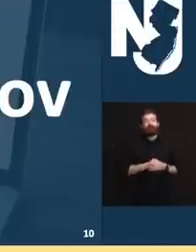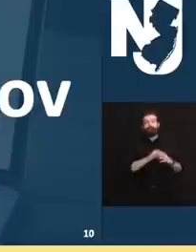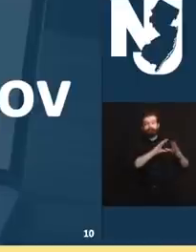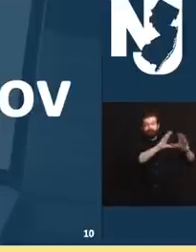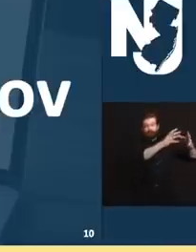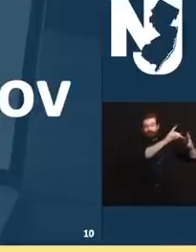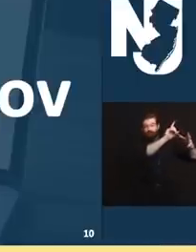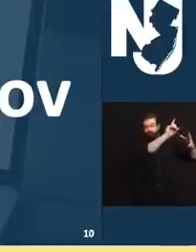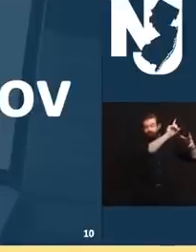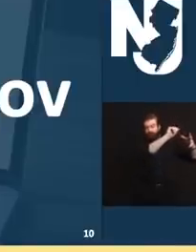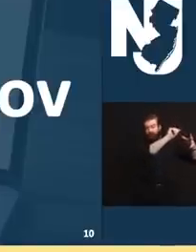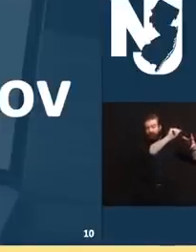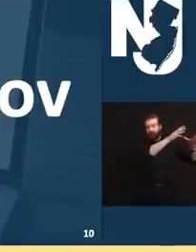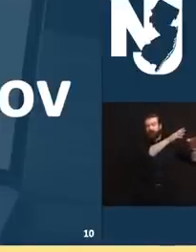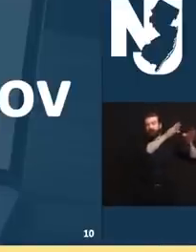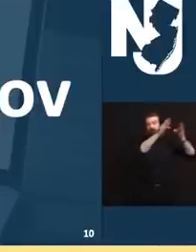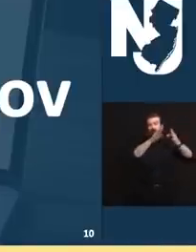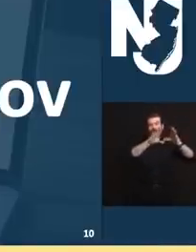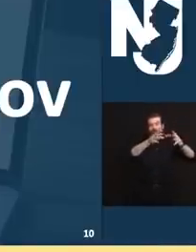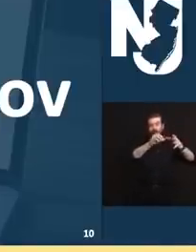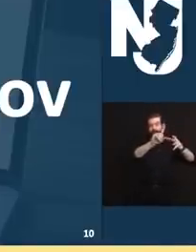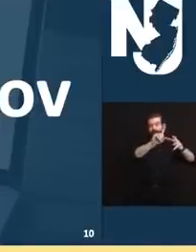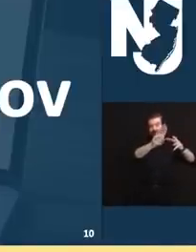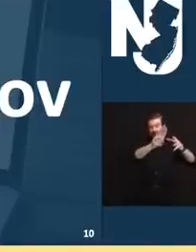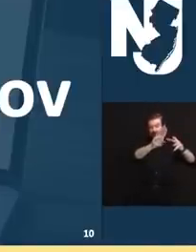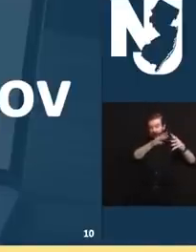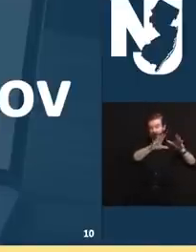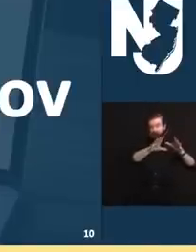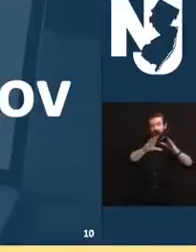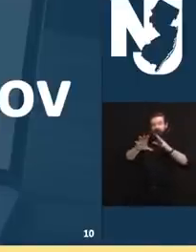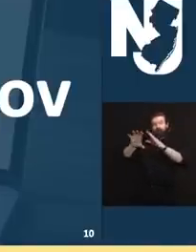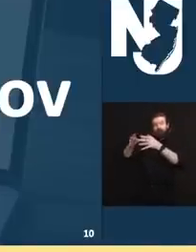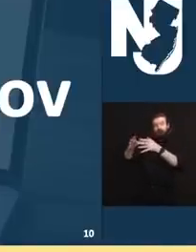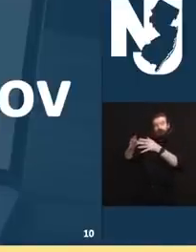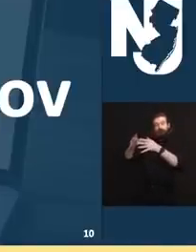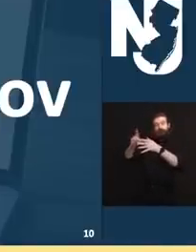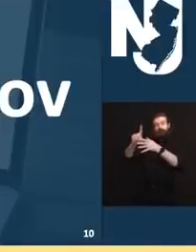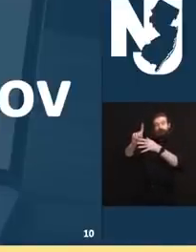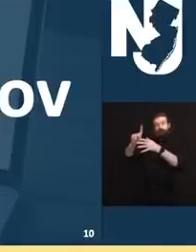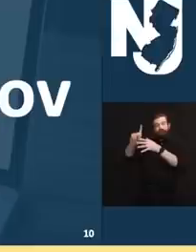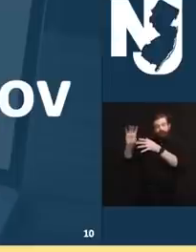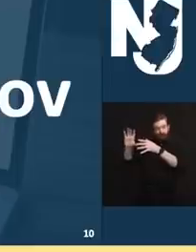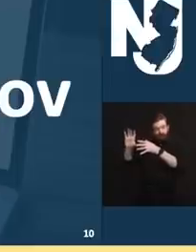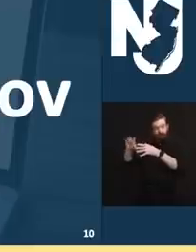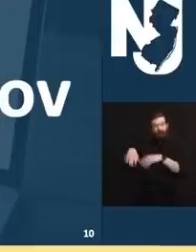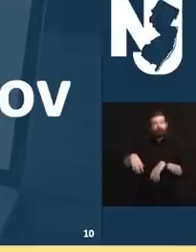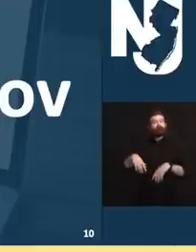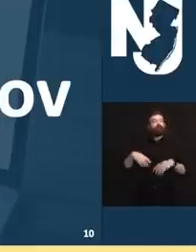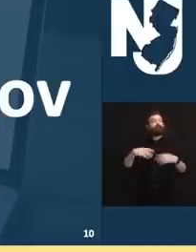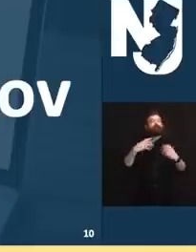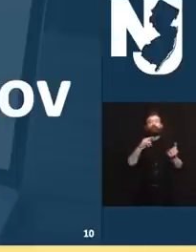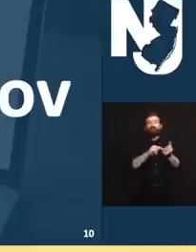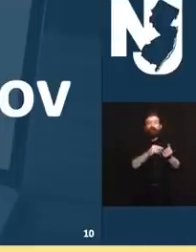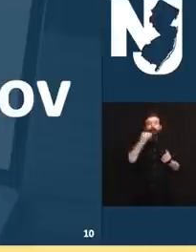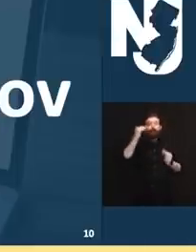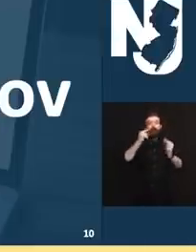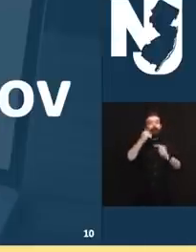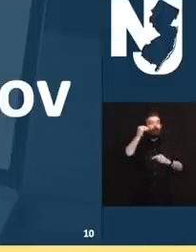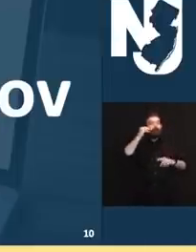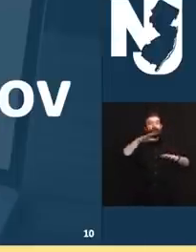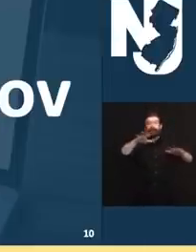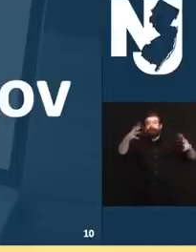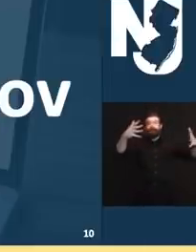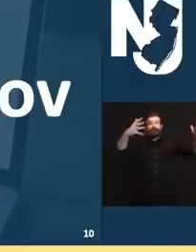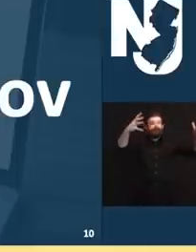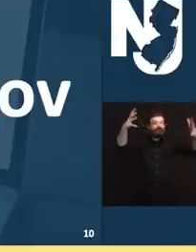to 1B to 1C and beyond, we will have the infrastructure in place to administer to every resident in those